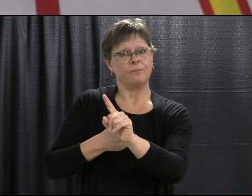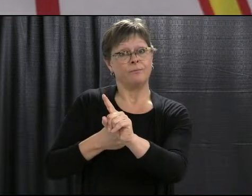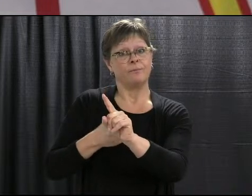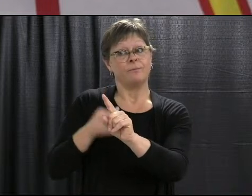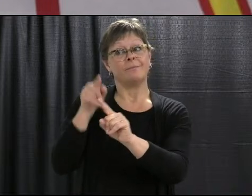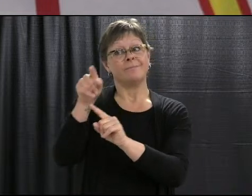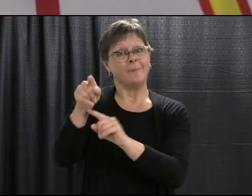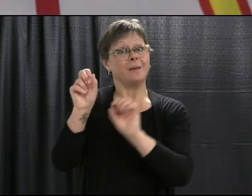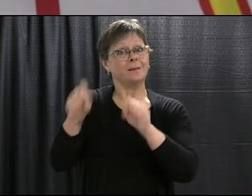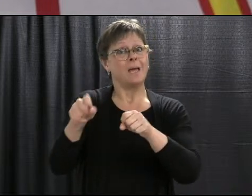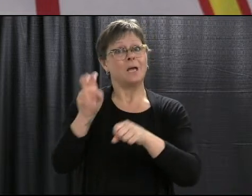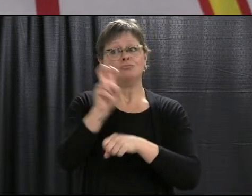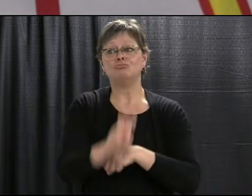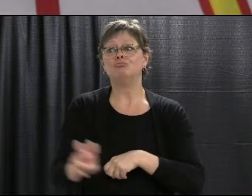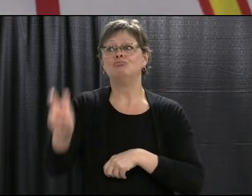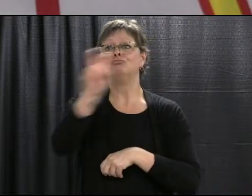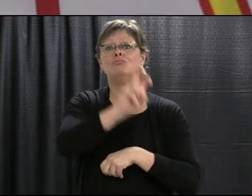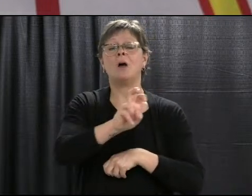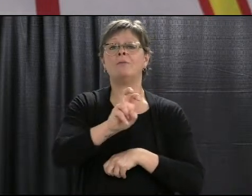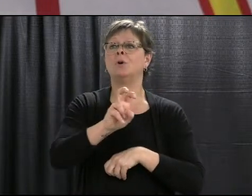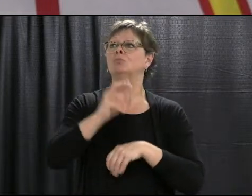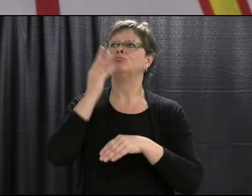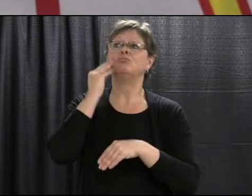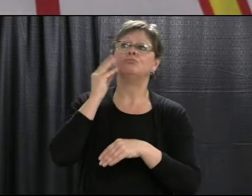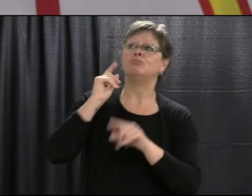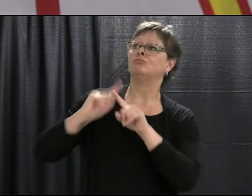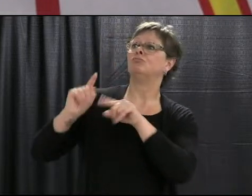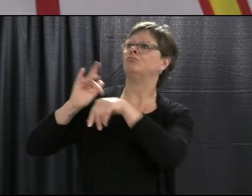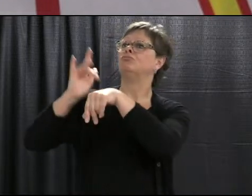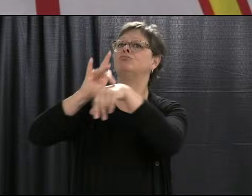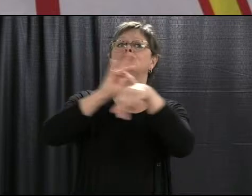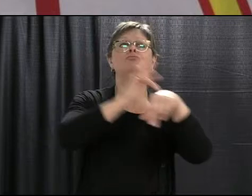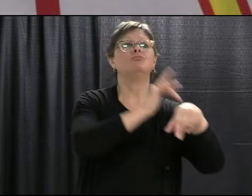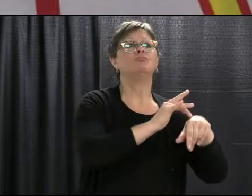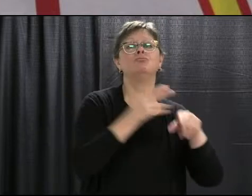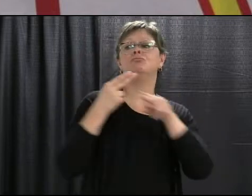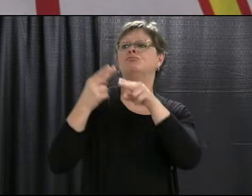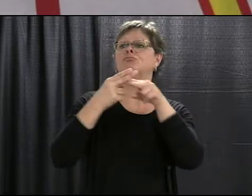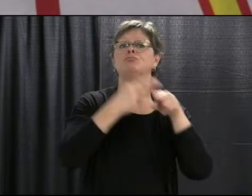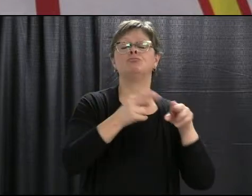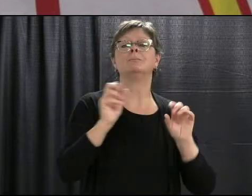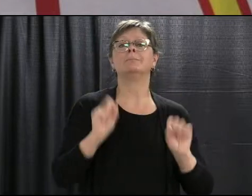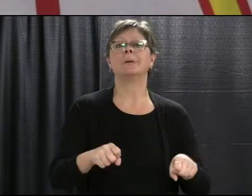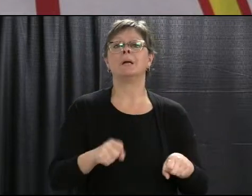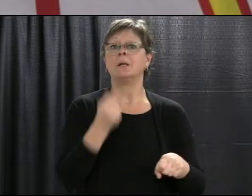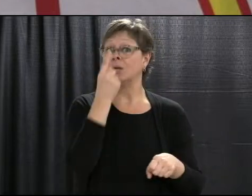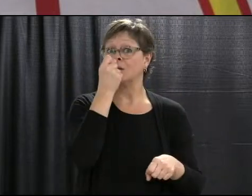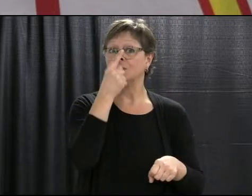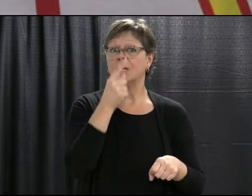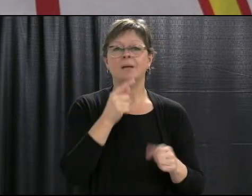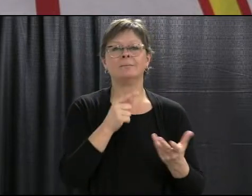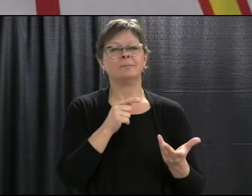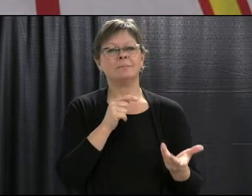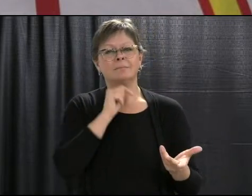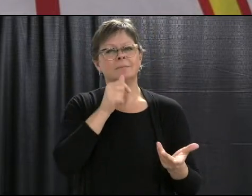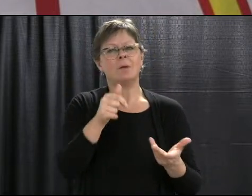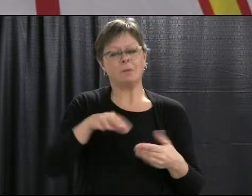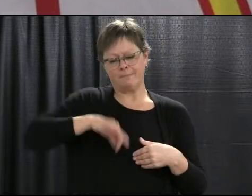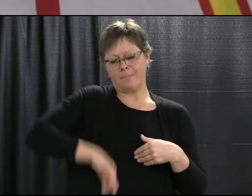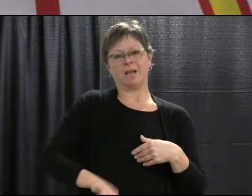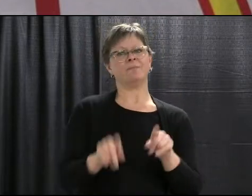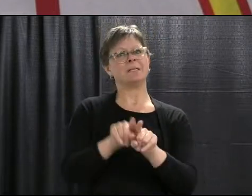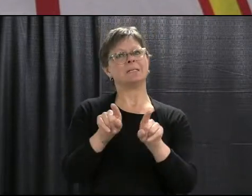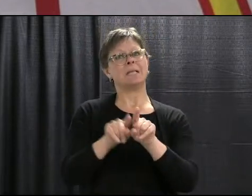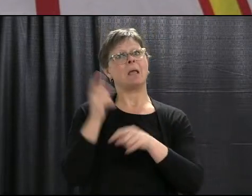ability to travel and see different places for short periods of time. They don't get the benefits that they do as a permanent nurse. They don't